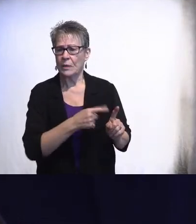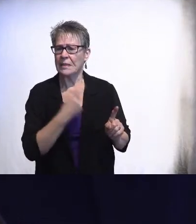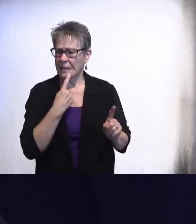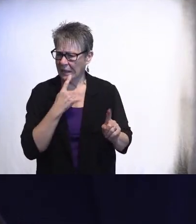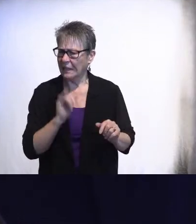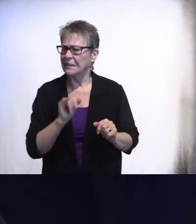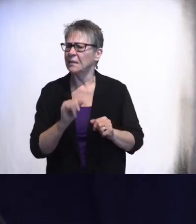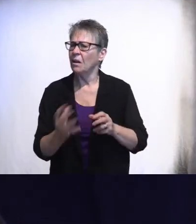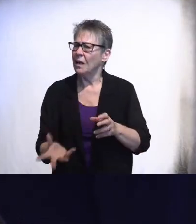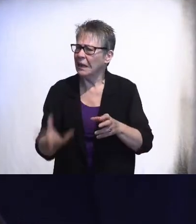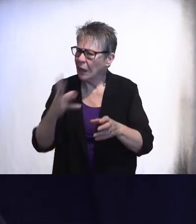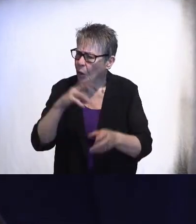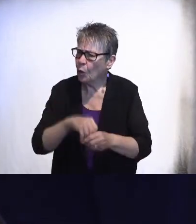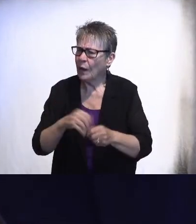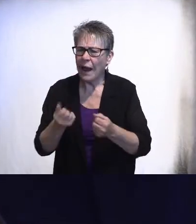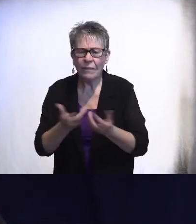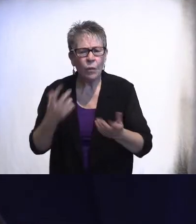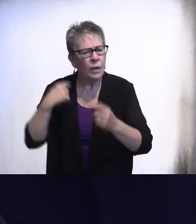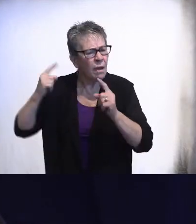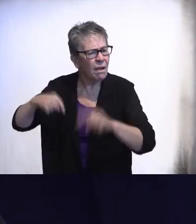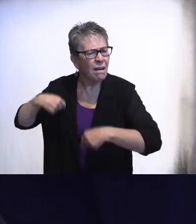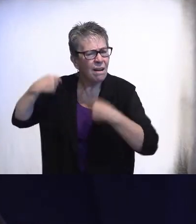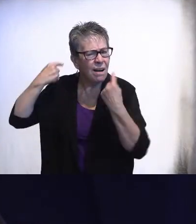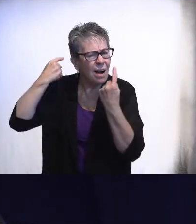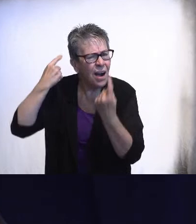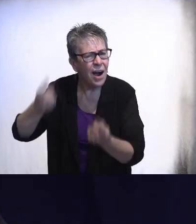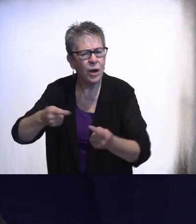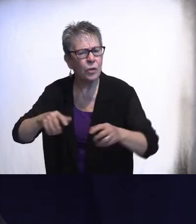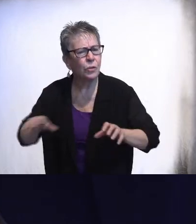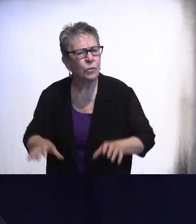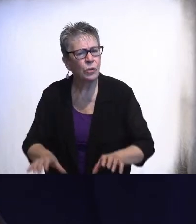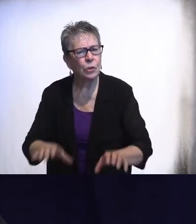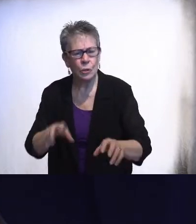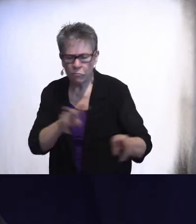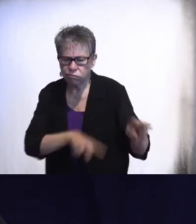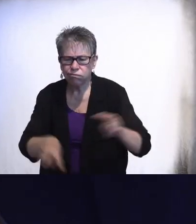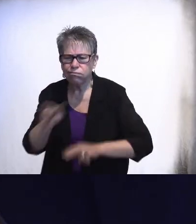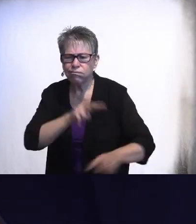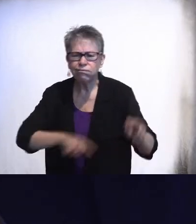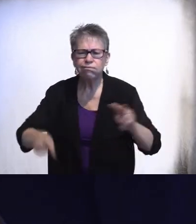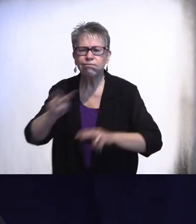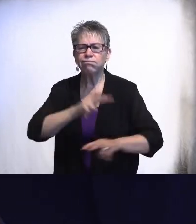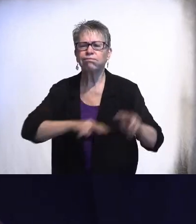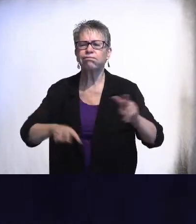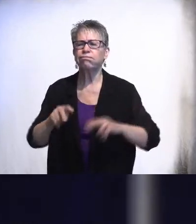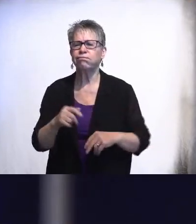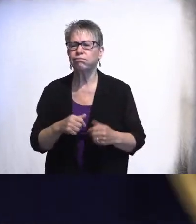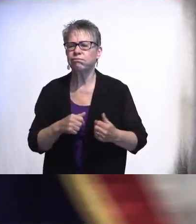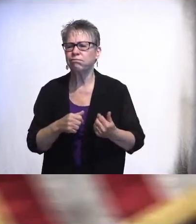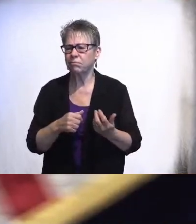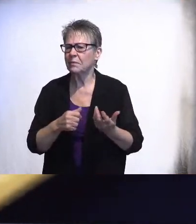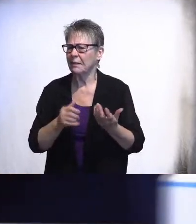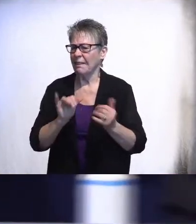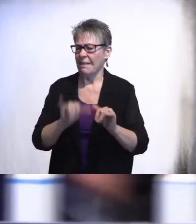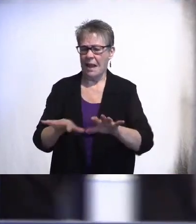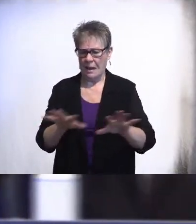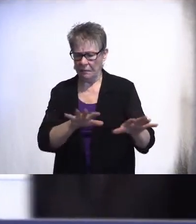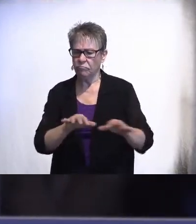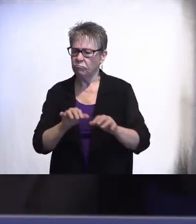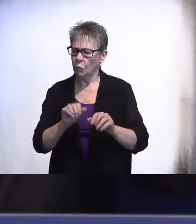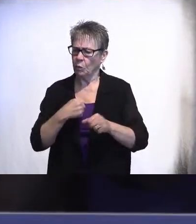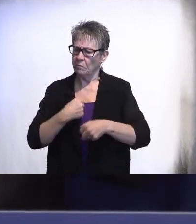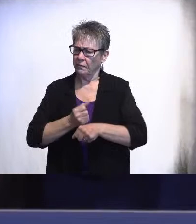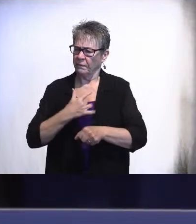constantly responding, or reacting, I should say, and hoping that people respond appropriately. Well said. Thank you for